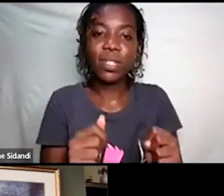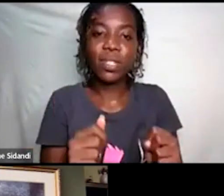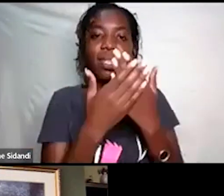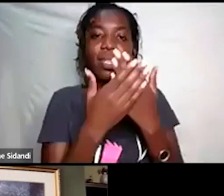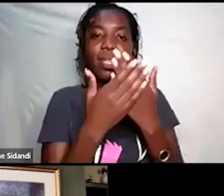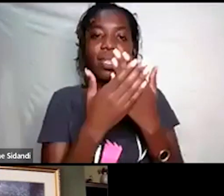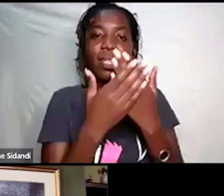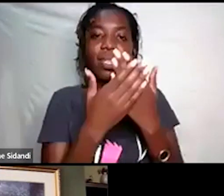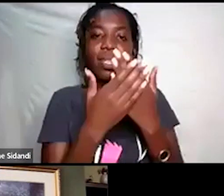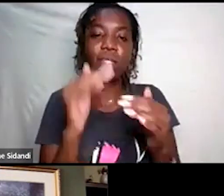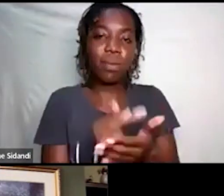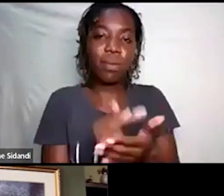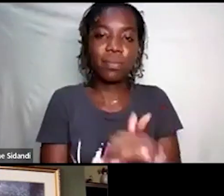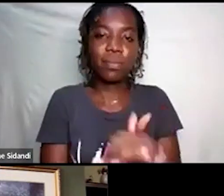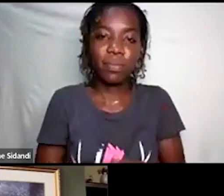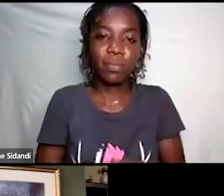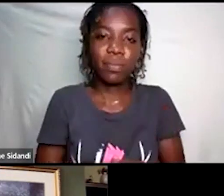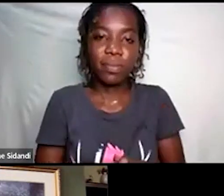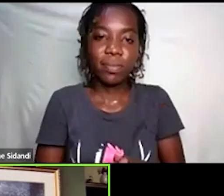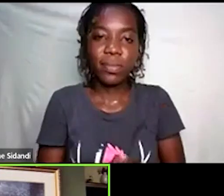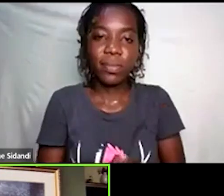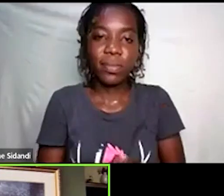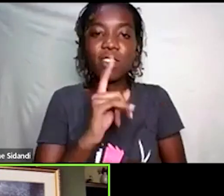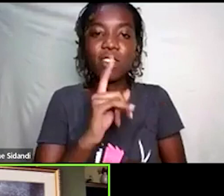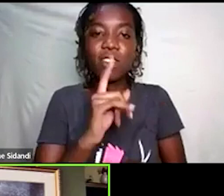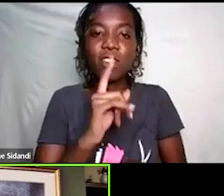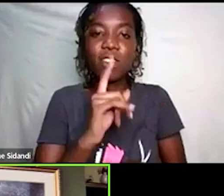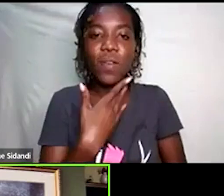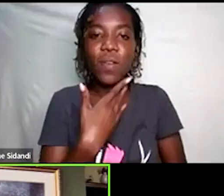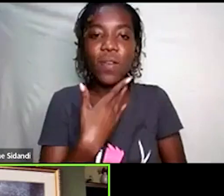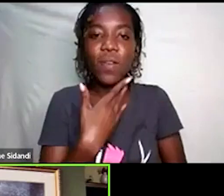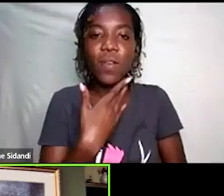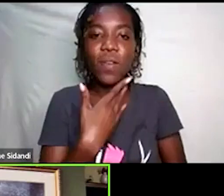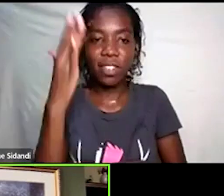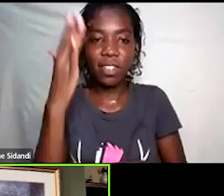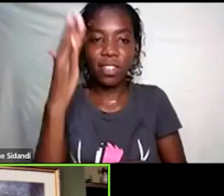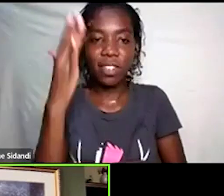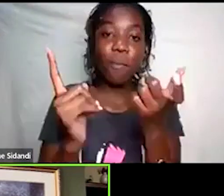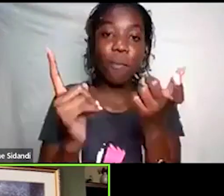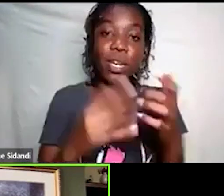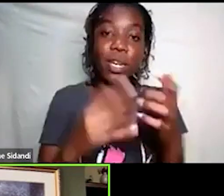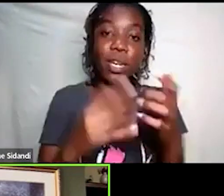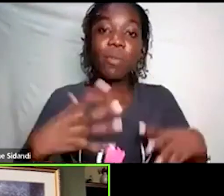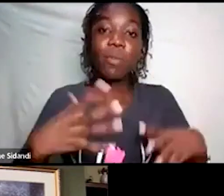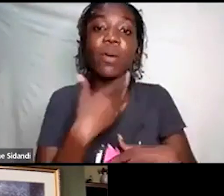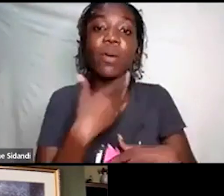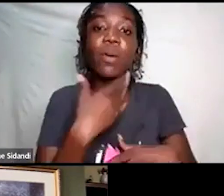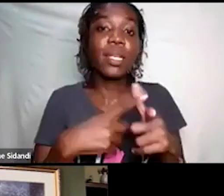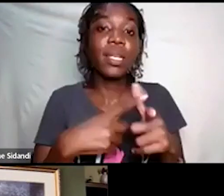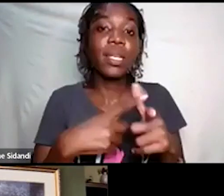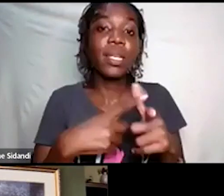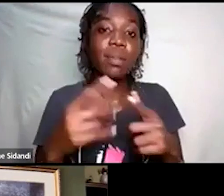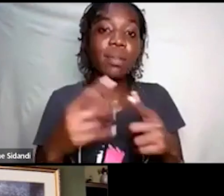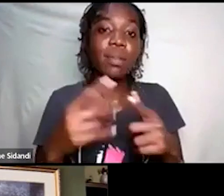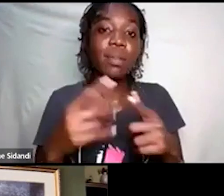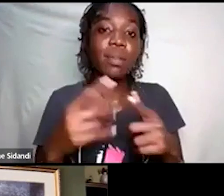Okay. I just need to know how many there are so that I can send them in bulk. Okay. Yeah.